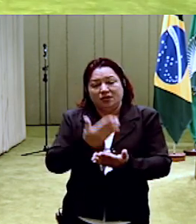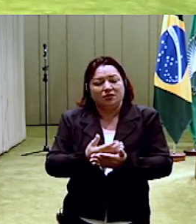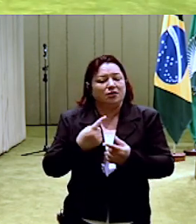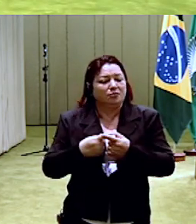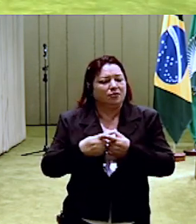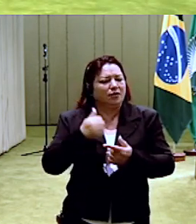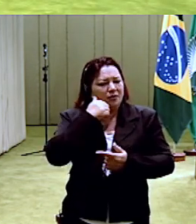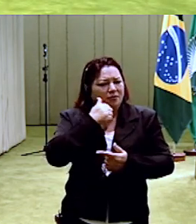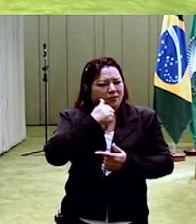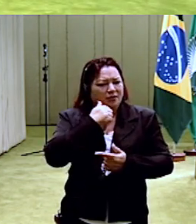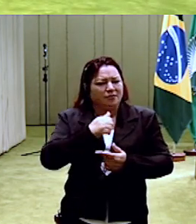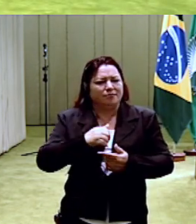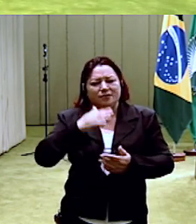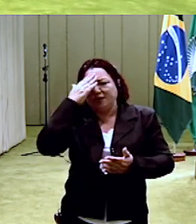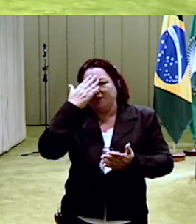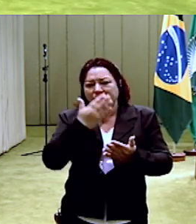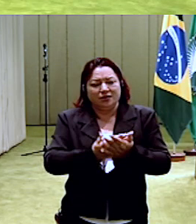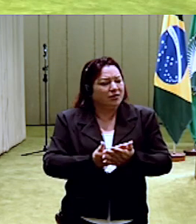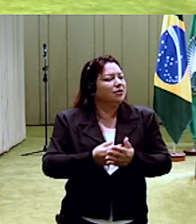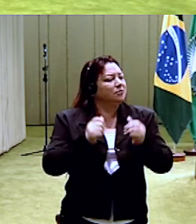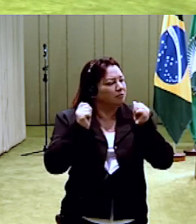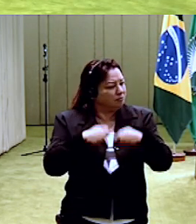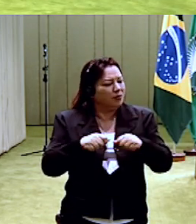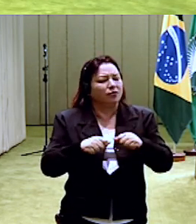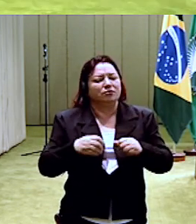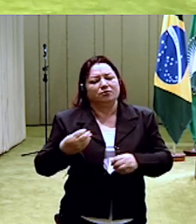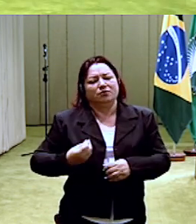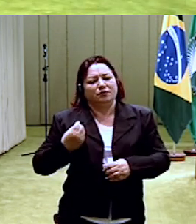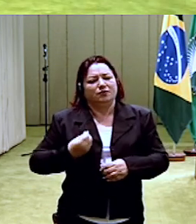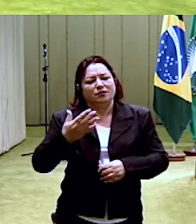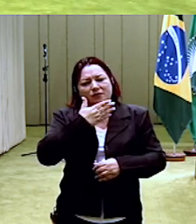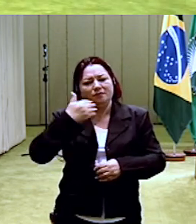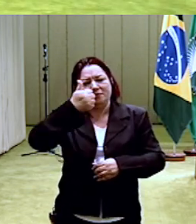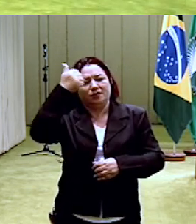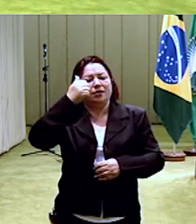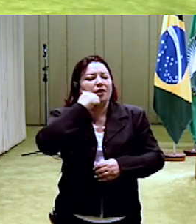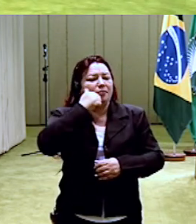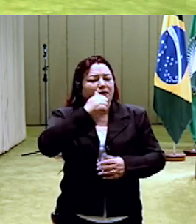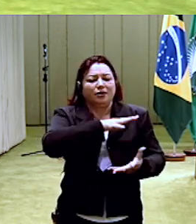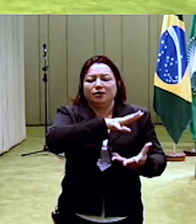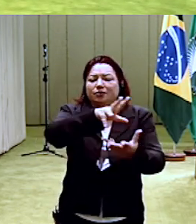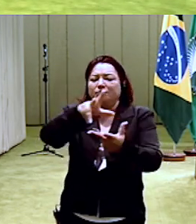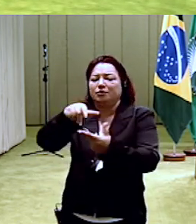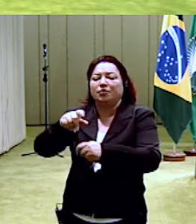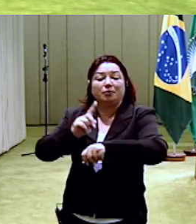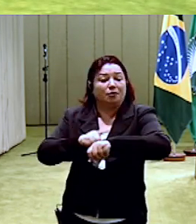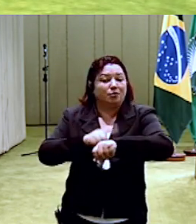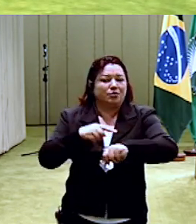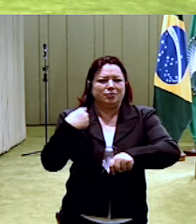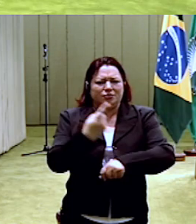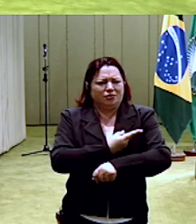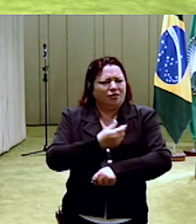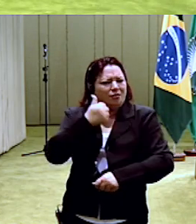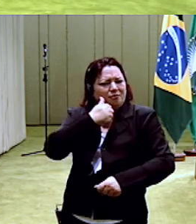believing on what you think is best for your life. And I want to tell the woman in the world, the time has come for us